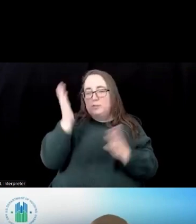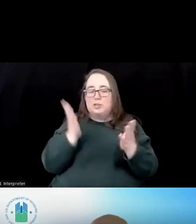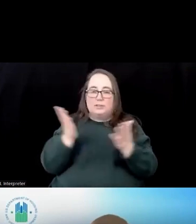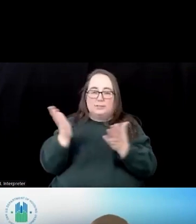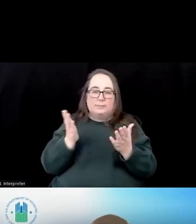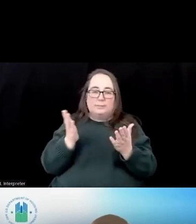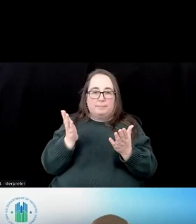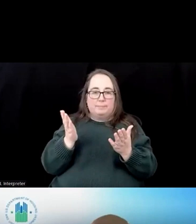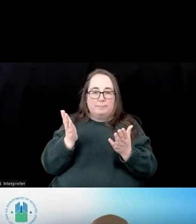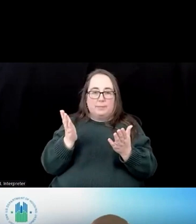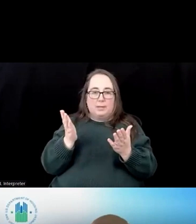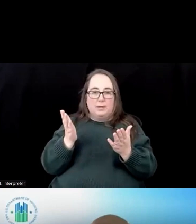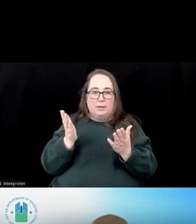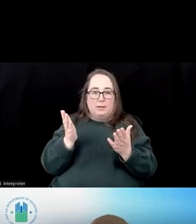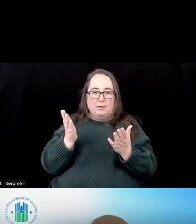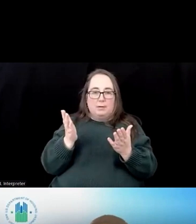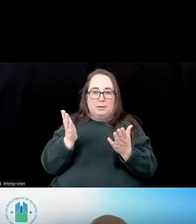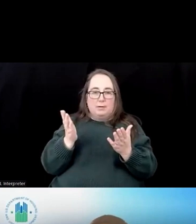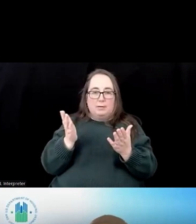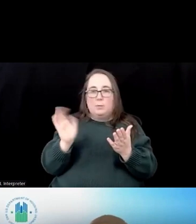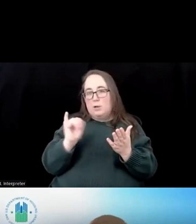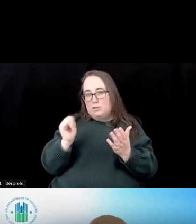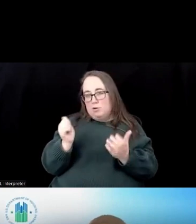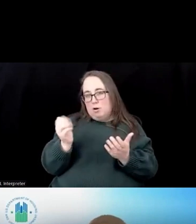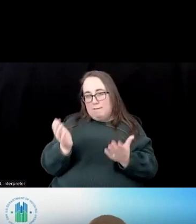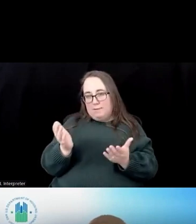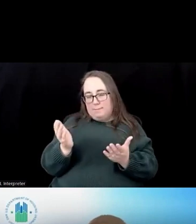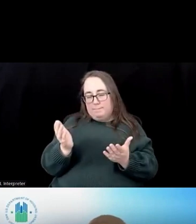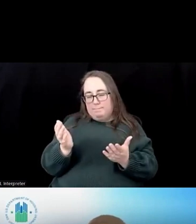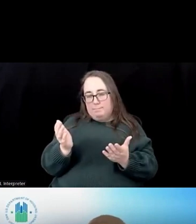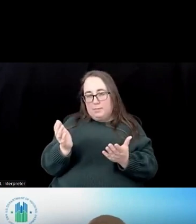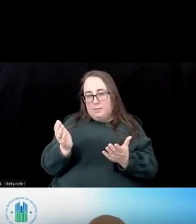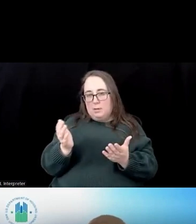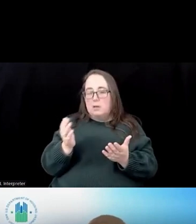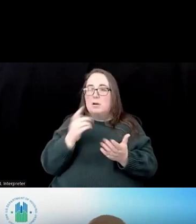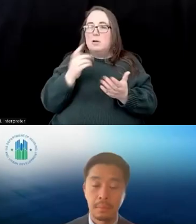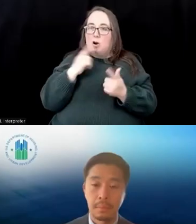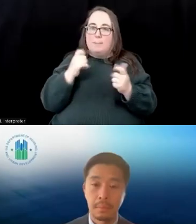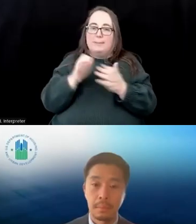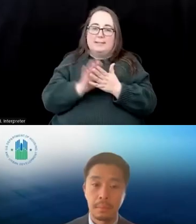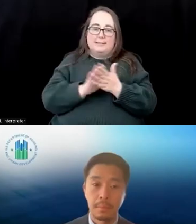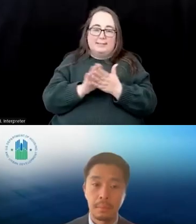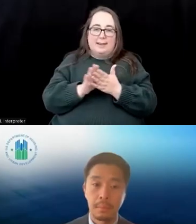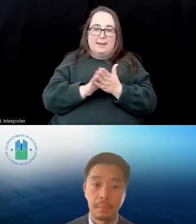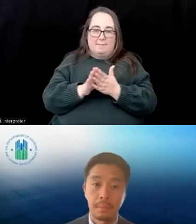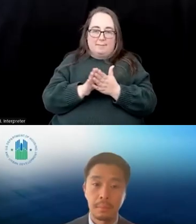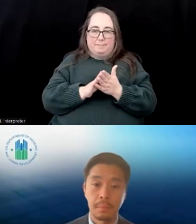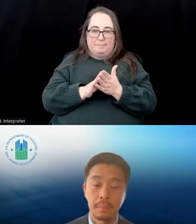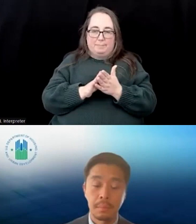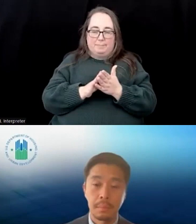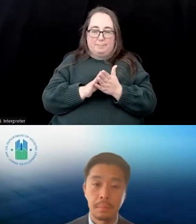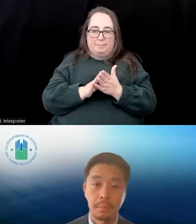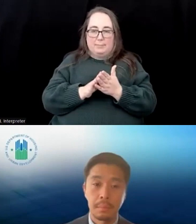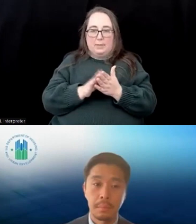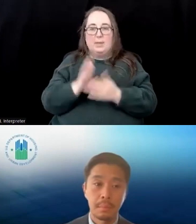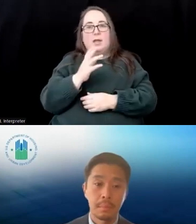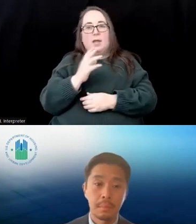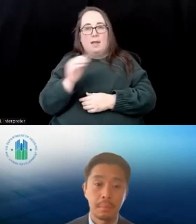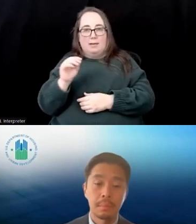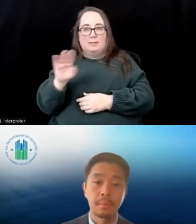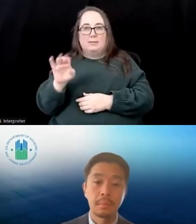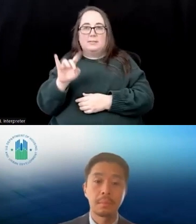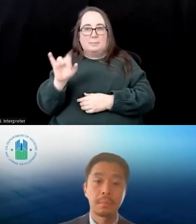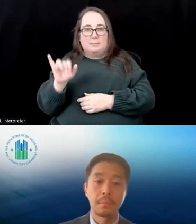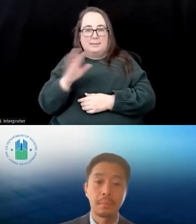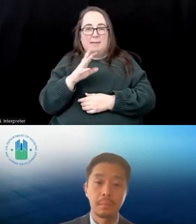that we also offer are a big incentive, as are kind of the subsidies